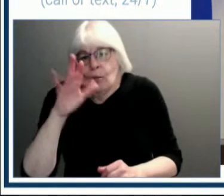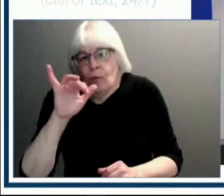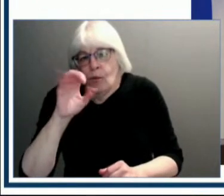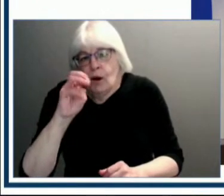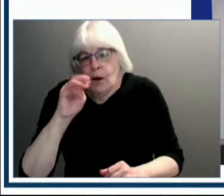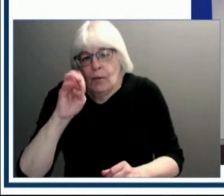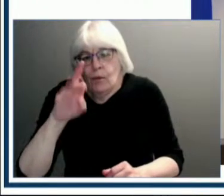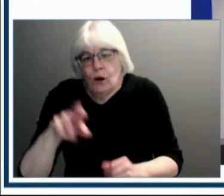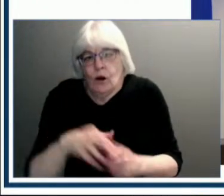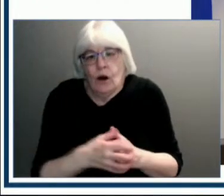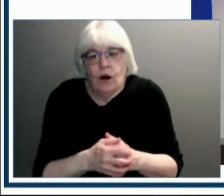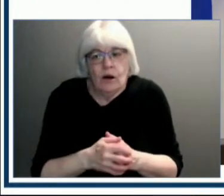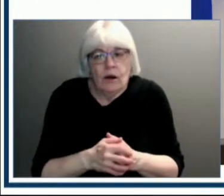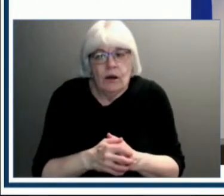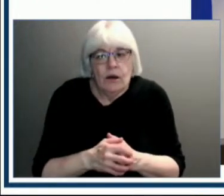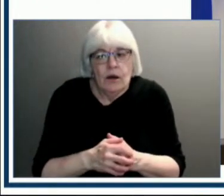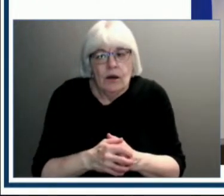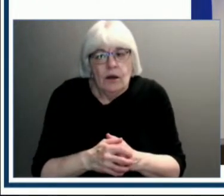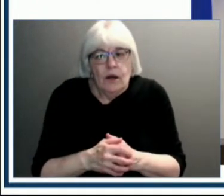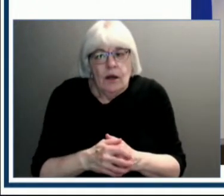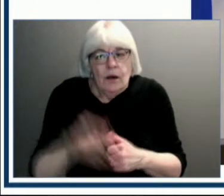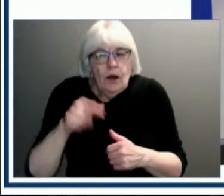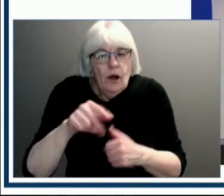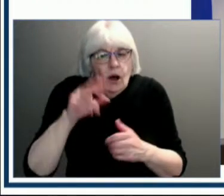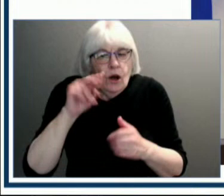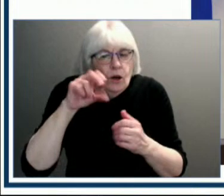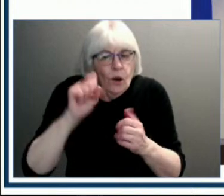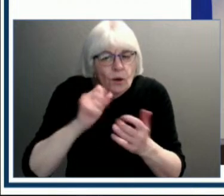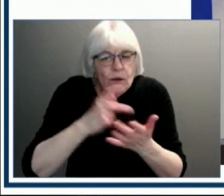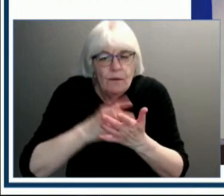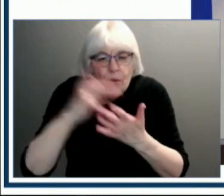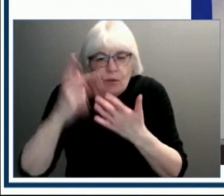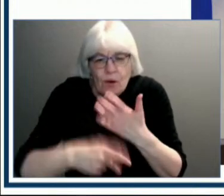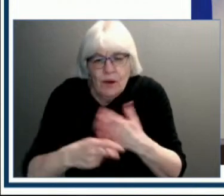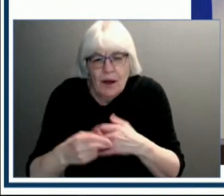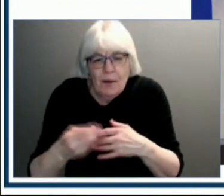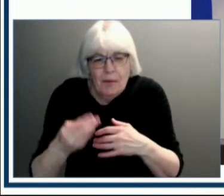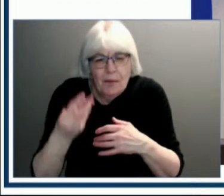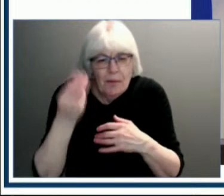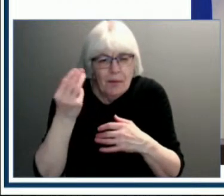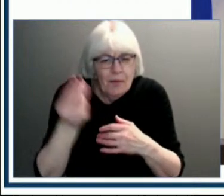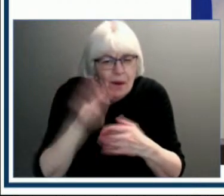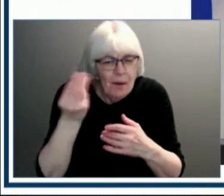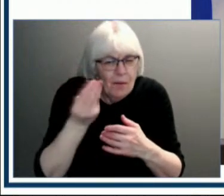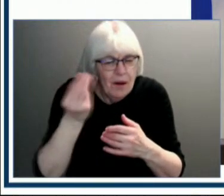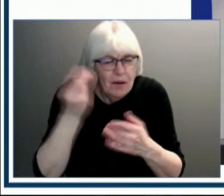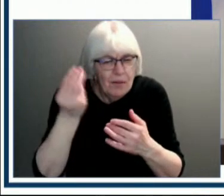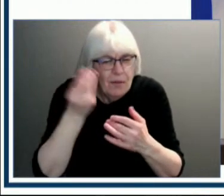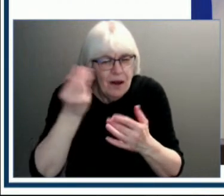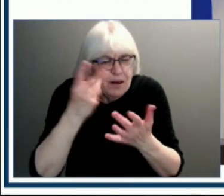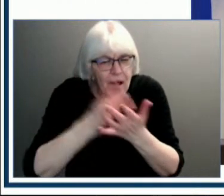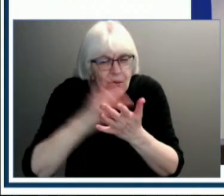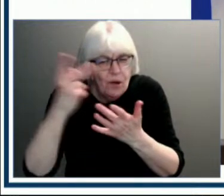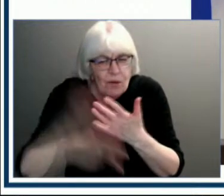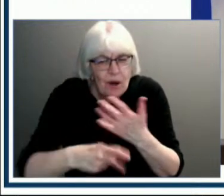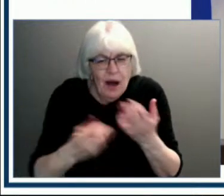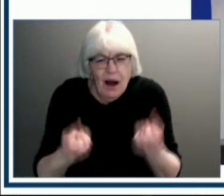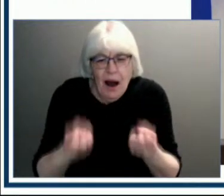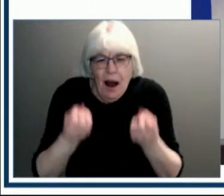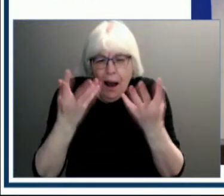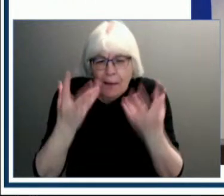Monday. Can you tell us a bit about this program? Who qualifies? How many days are Nova Scotians eligible to draw from this